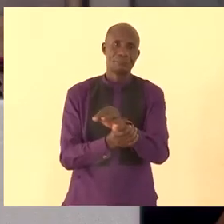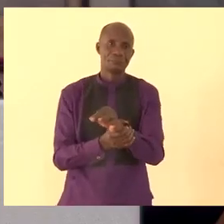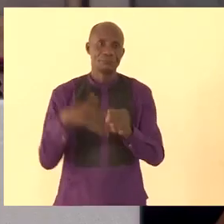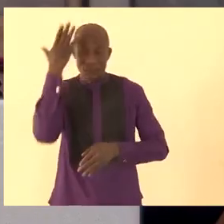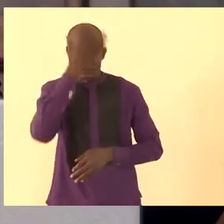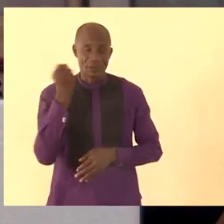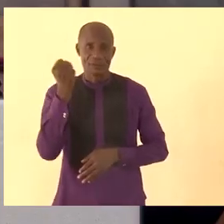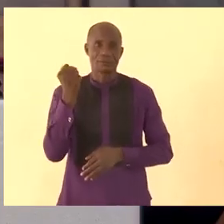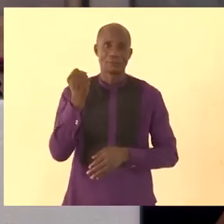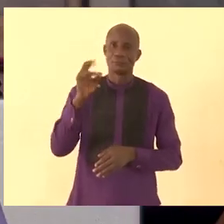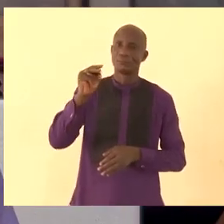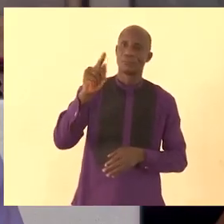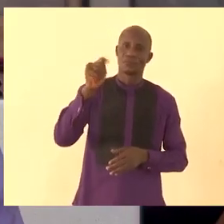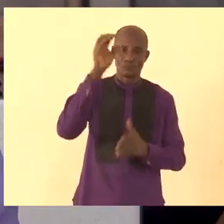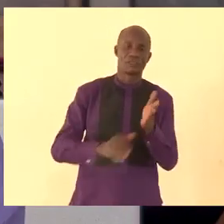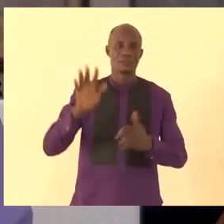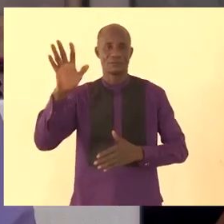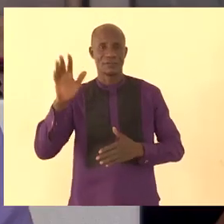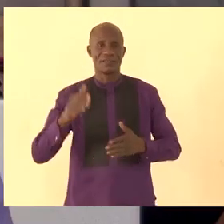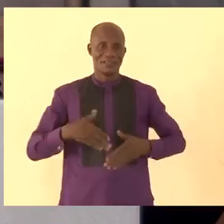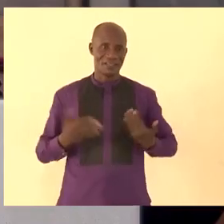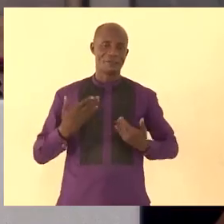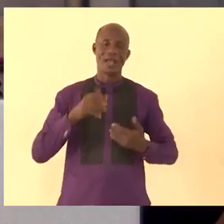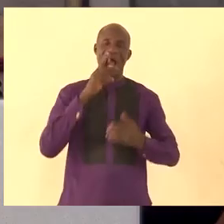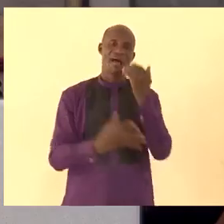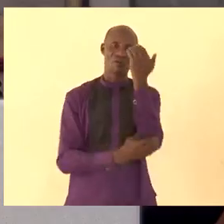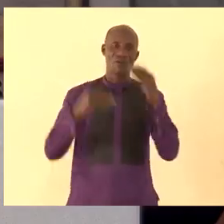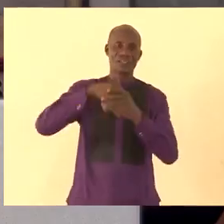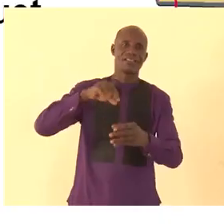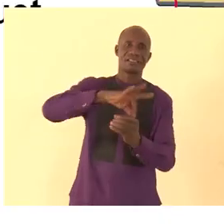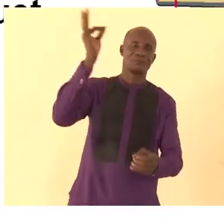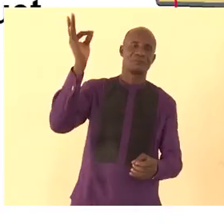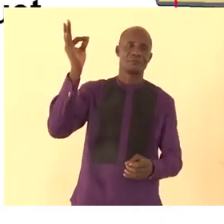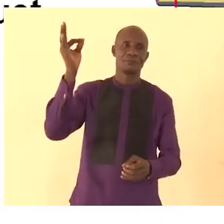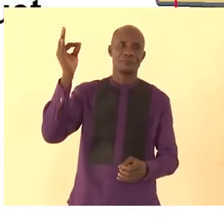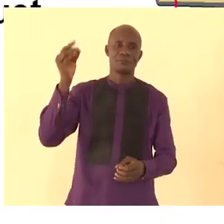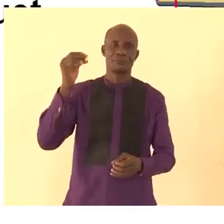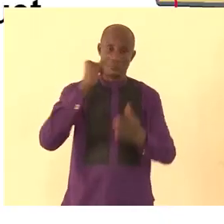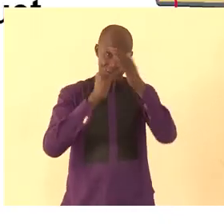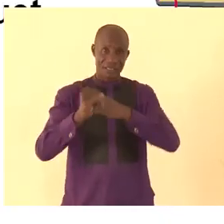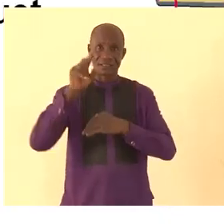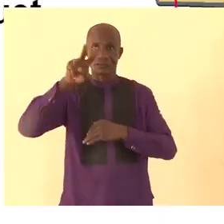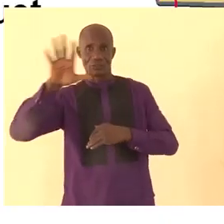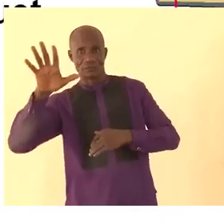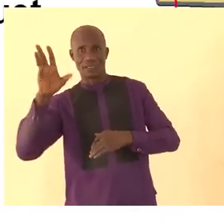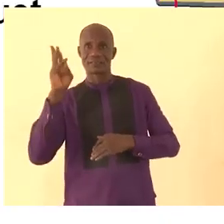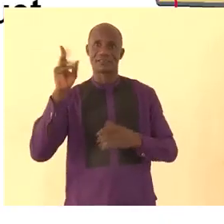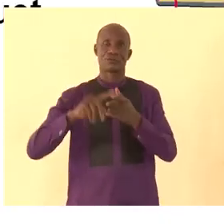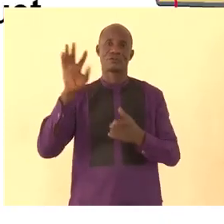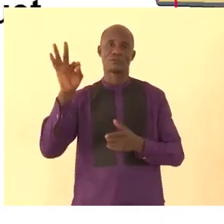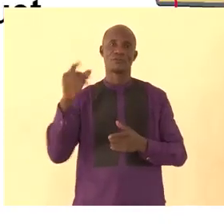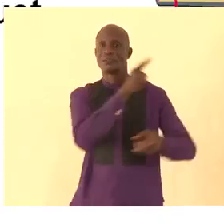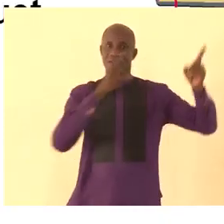Matthew chapter 5, verse 1 to 12. Happy are the poor in spirit. Isaiah 25, 6 to